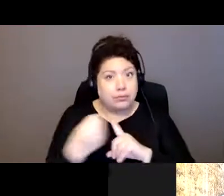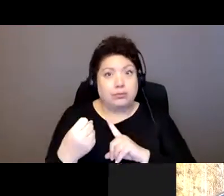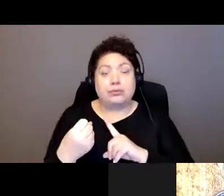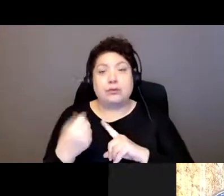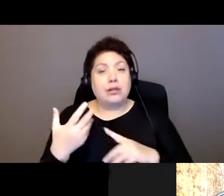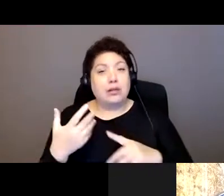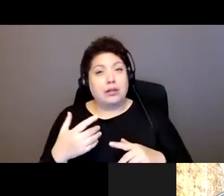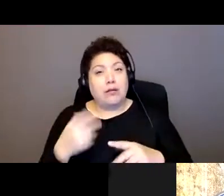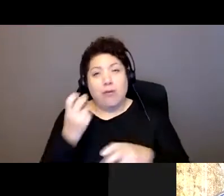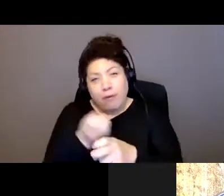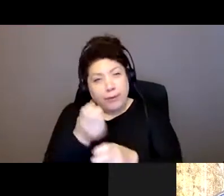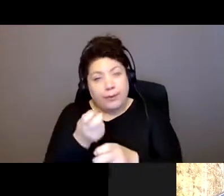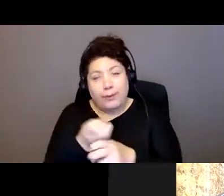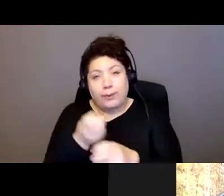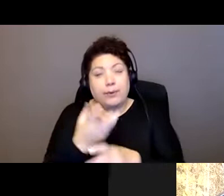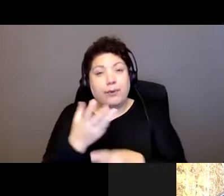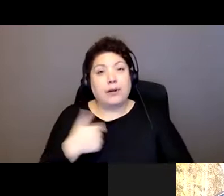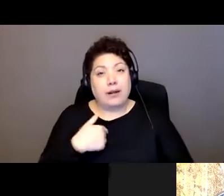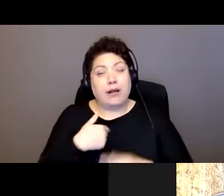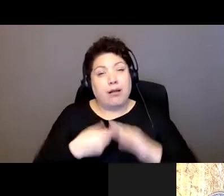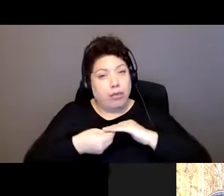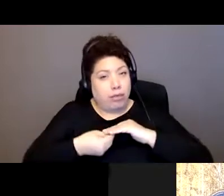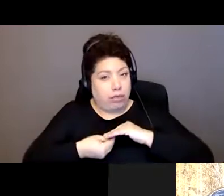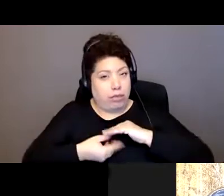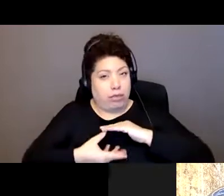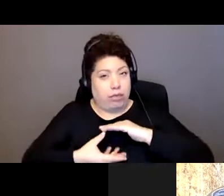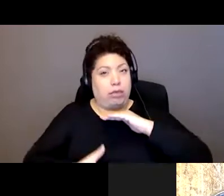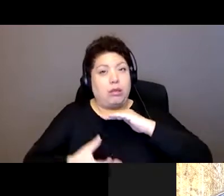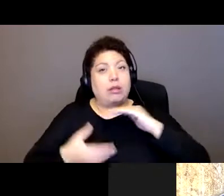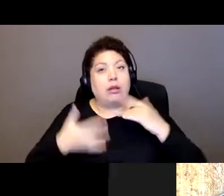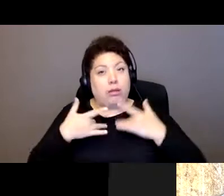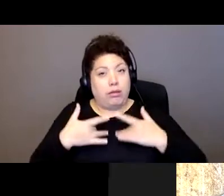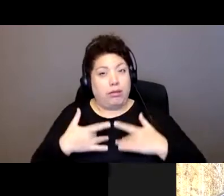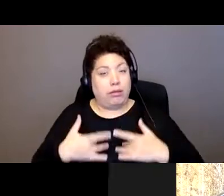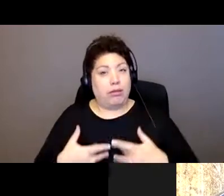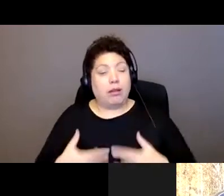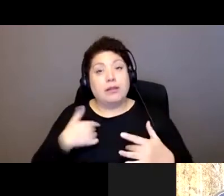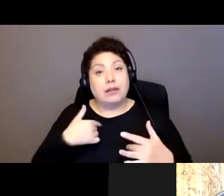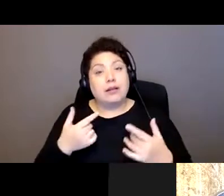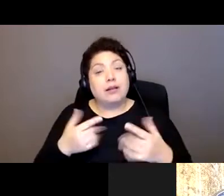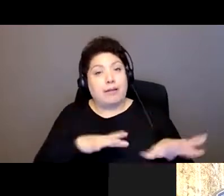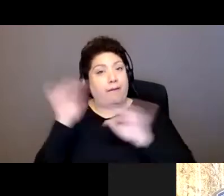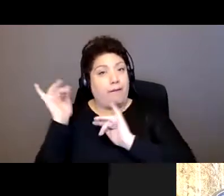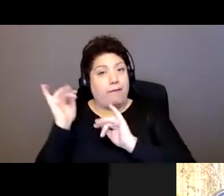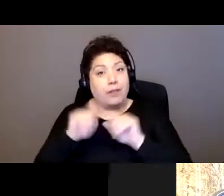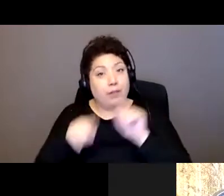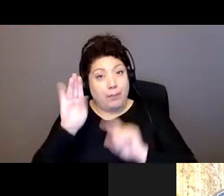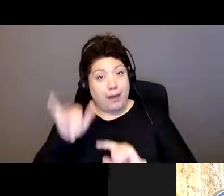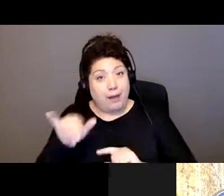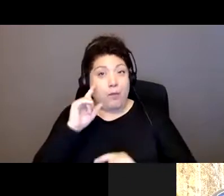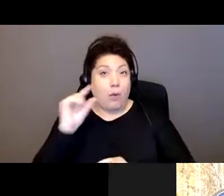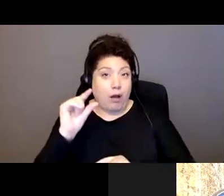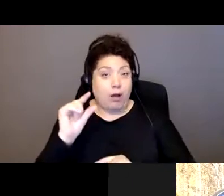I just felt really bad. I left for a while. I was gone away from Thunder Bay. I was gone